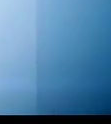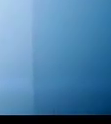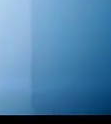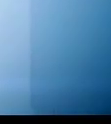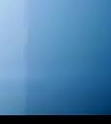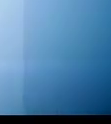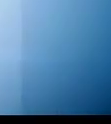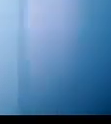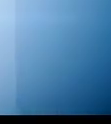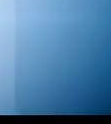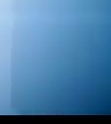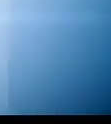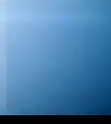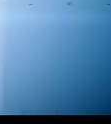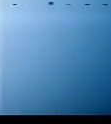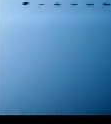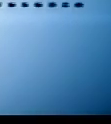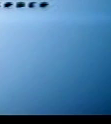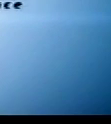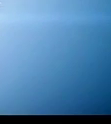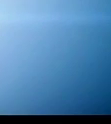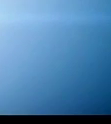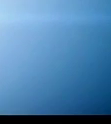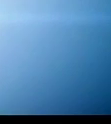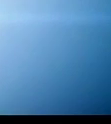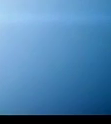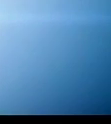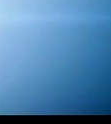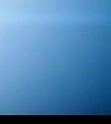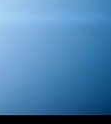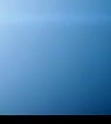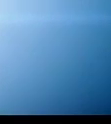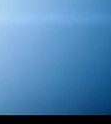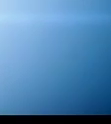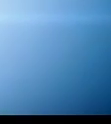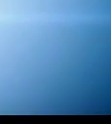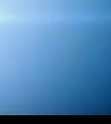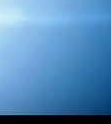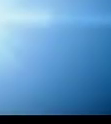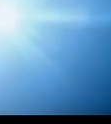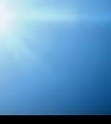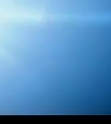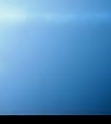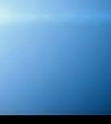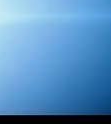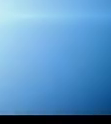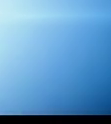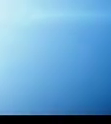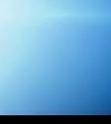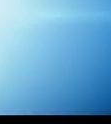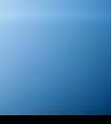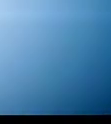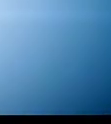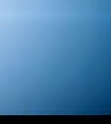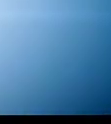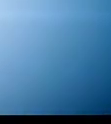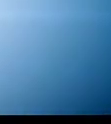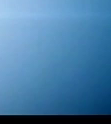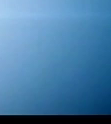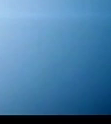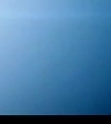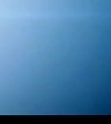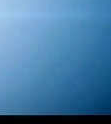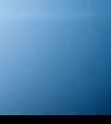says, "Thou wilt show me the path of life. In thy presence is fullness of